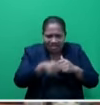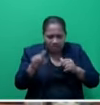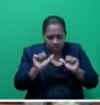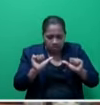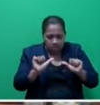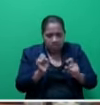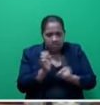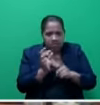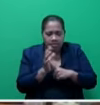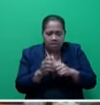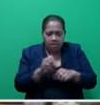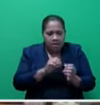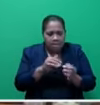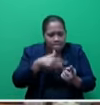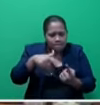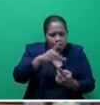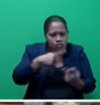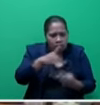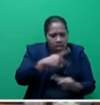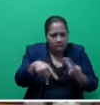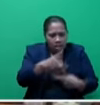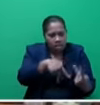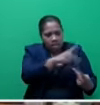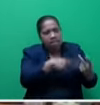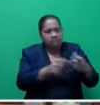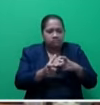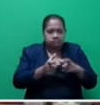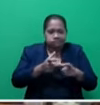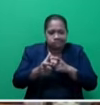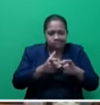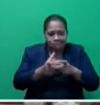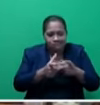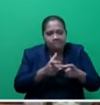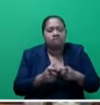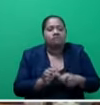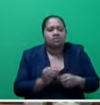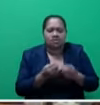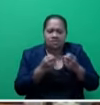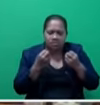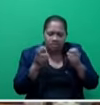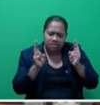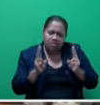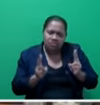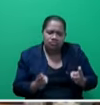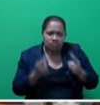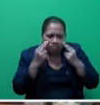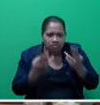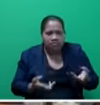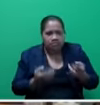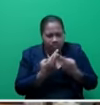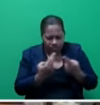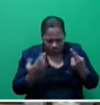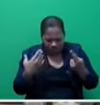Honourable Speaker, the Ministry of Environment is reviewing Fiji's State of Environment Report and the Natural Resource Inventory as required under Section